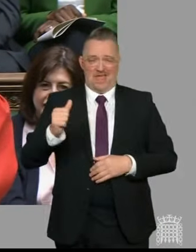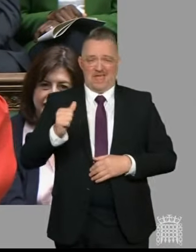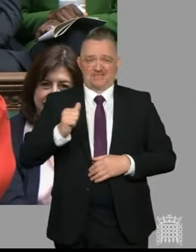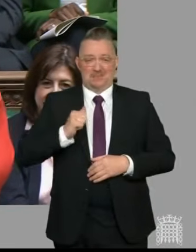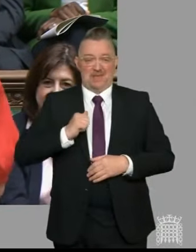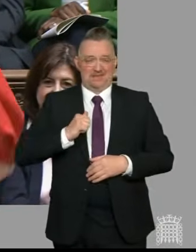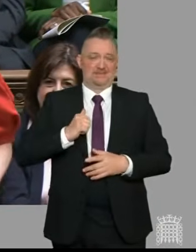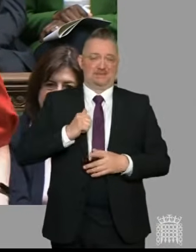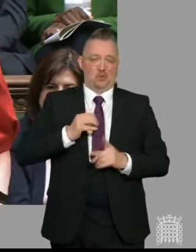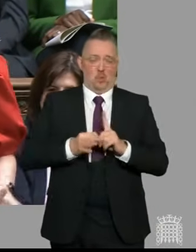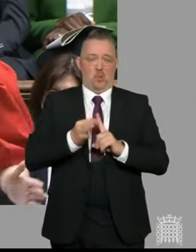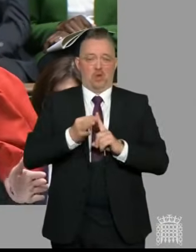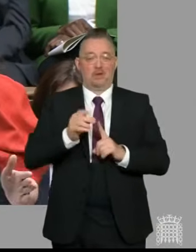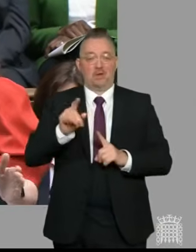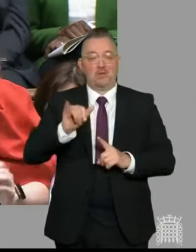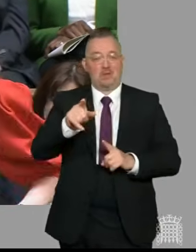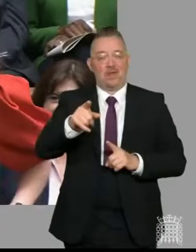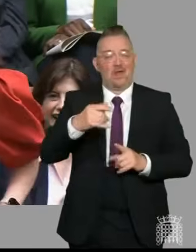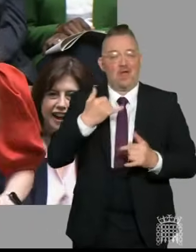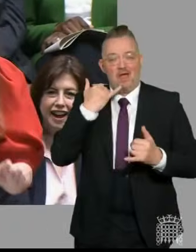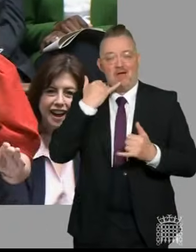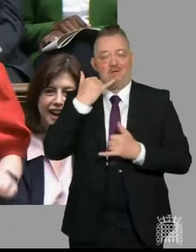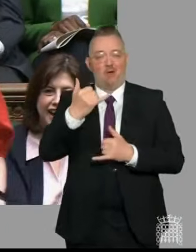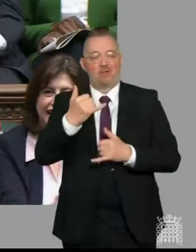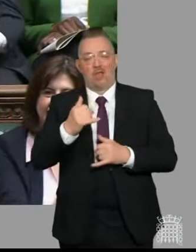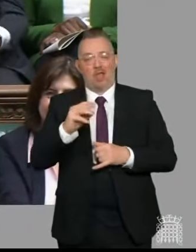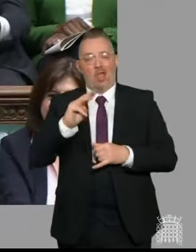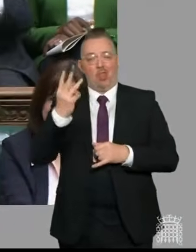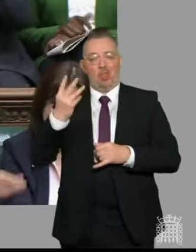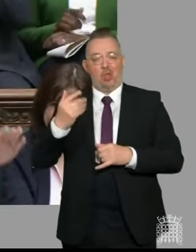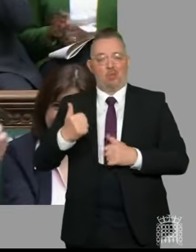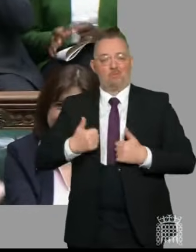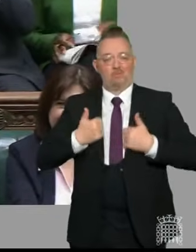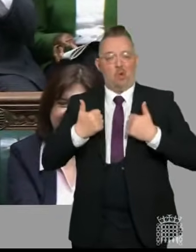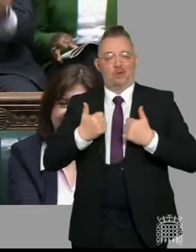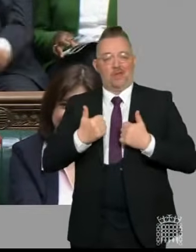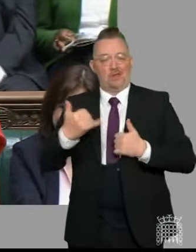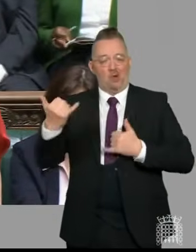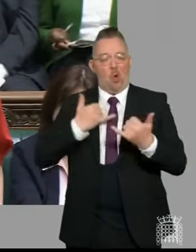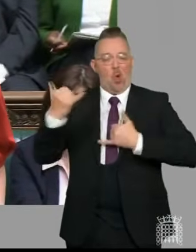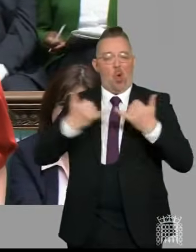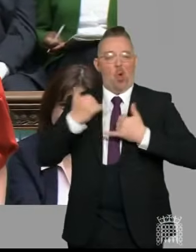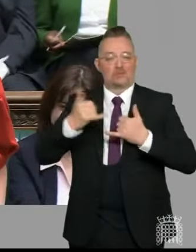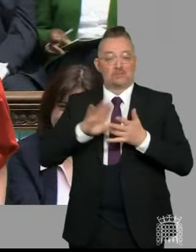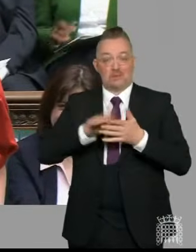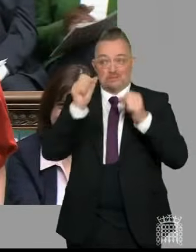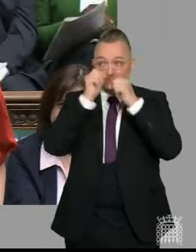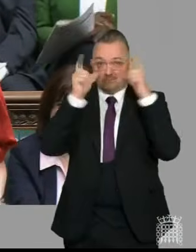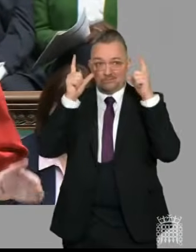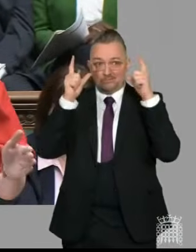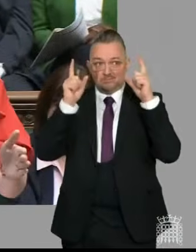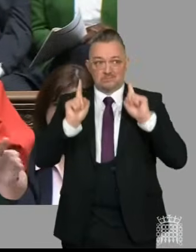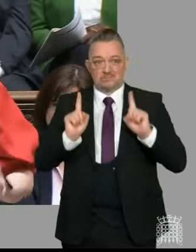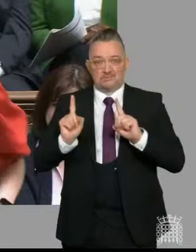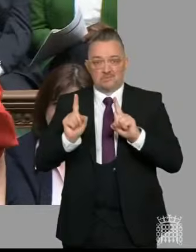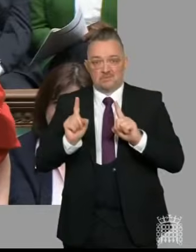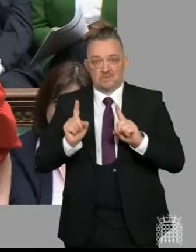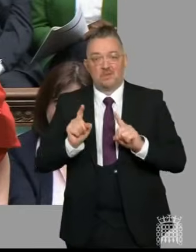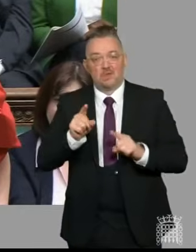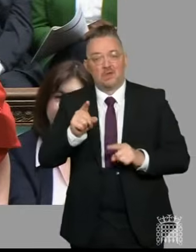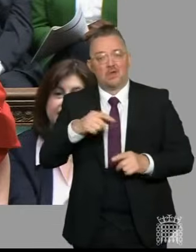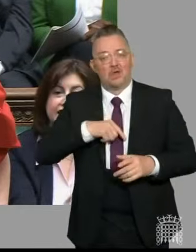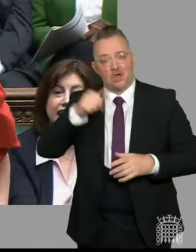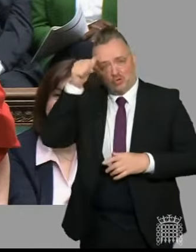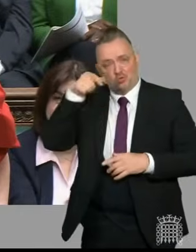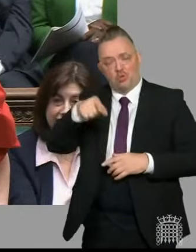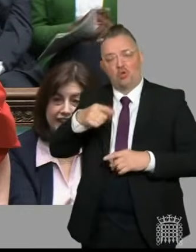that have been keeping him up at night. But he also, Mr Speaker, he also talks about strikes and the unions. We've had more strikes under